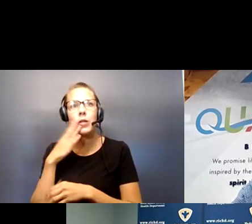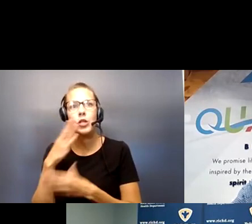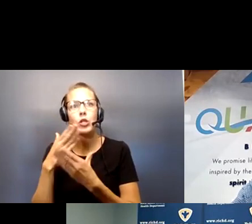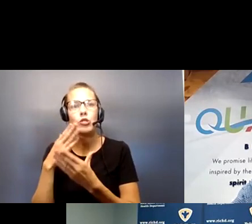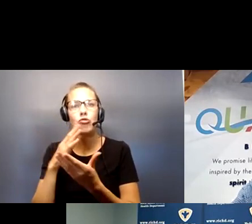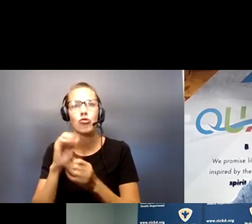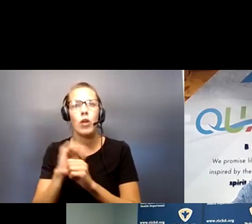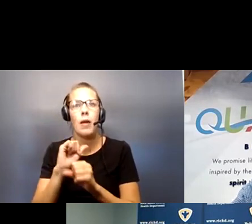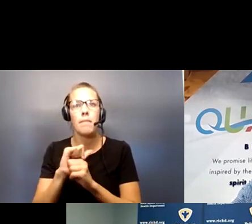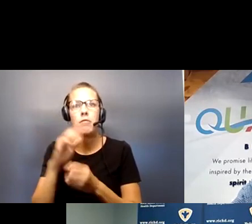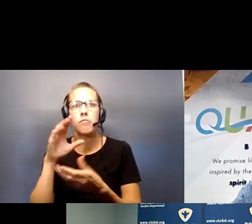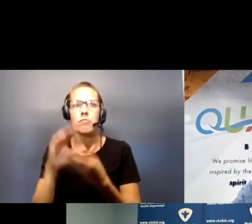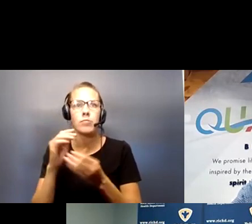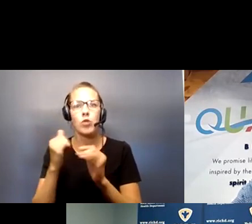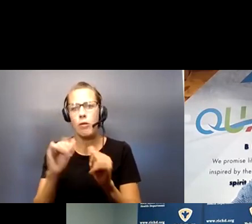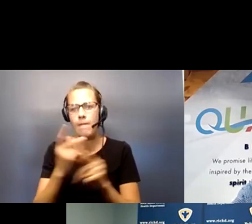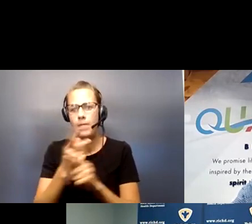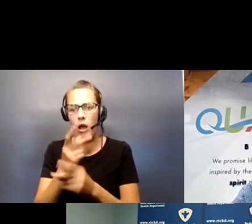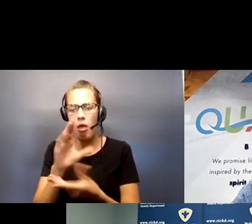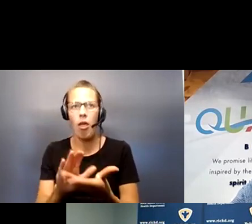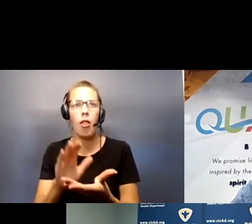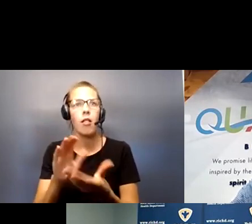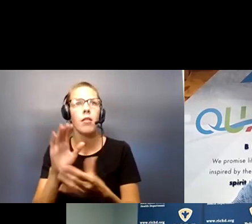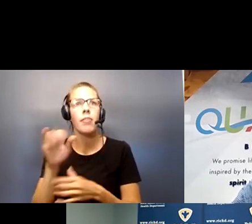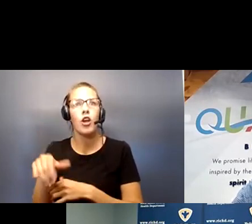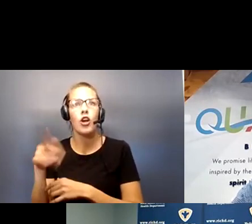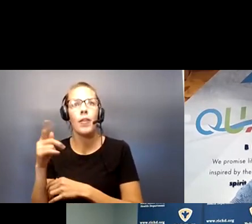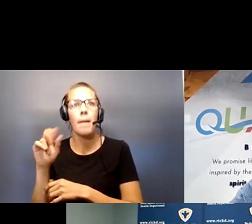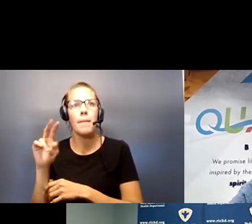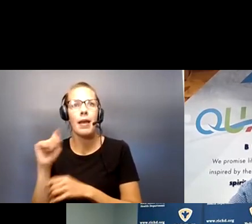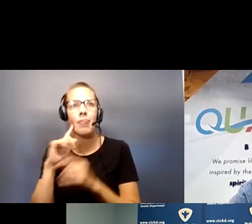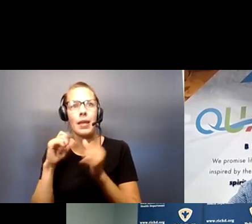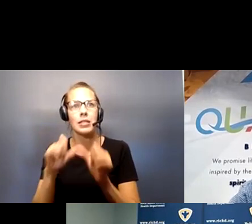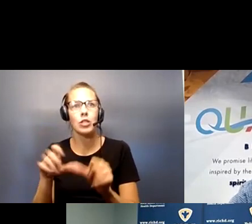of mitigation there at the plant, and they continue to do so.